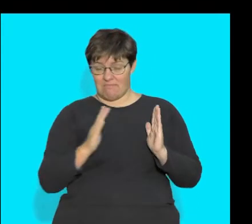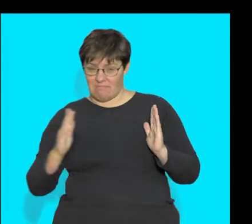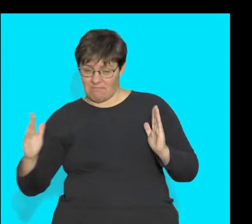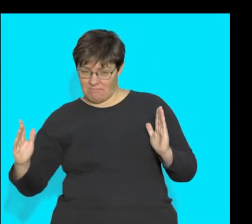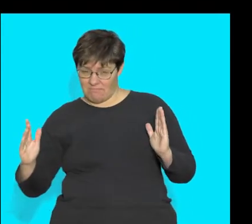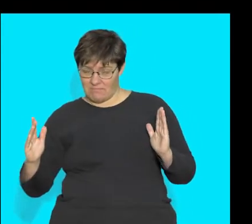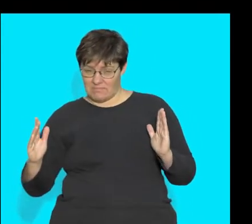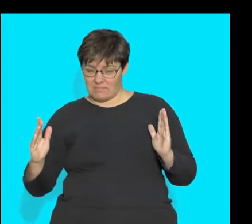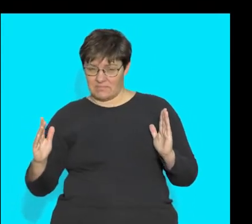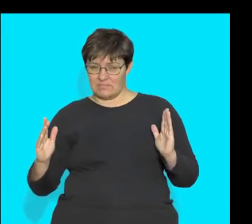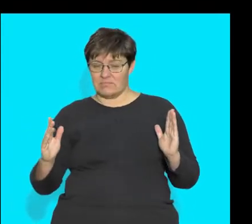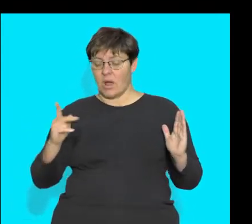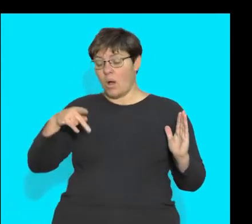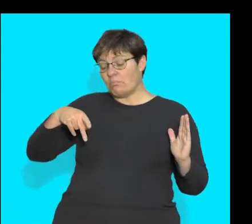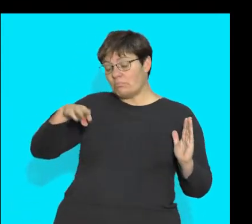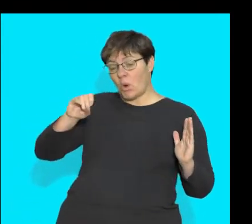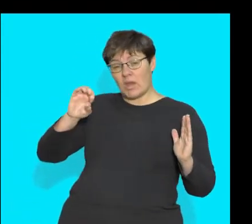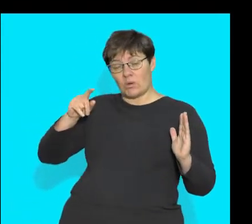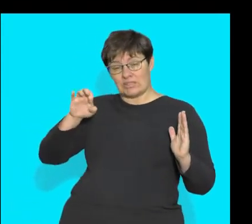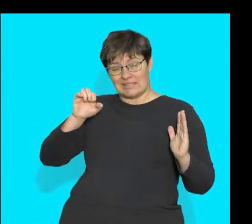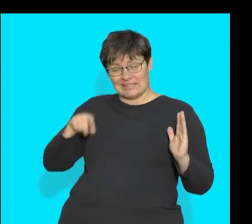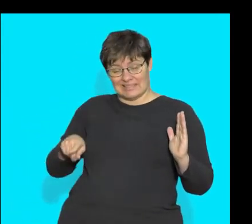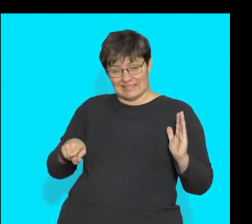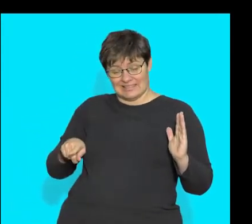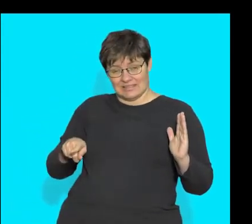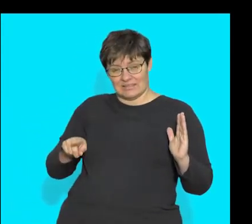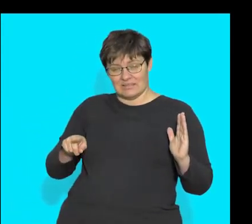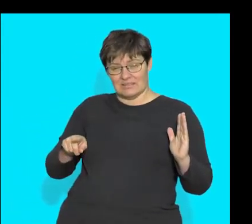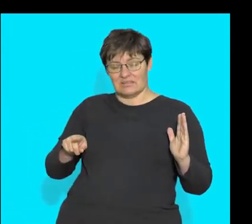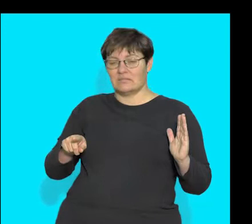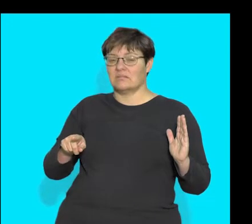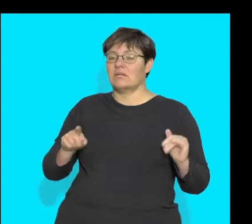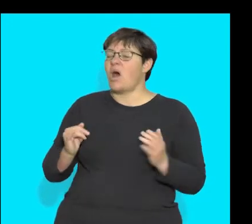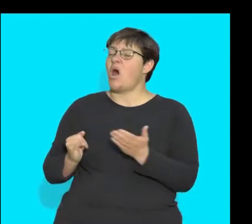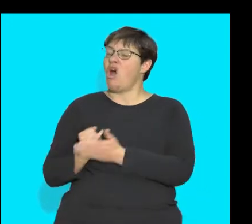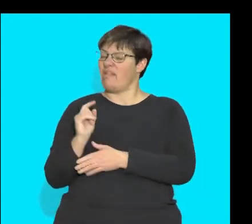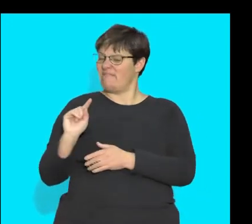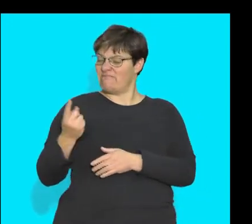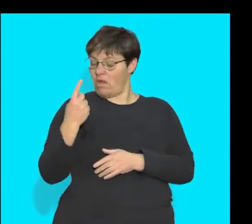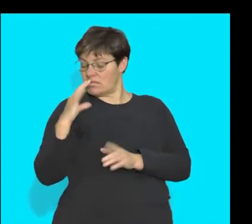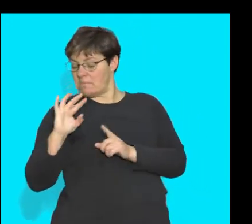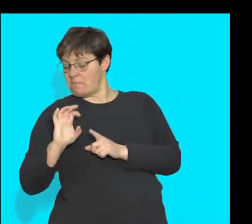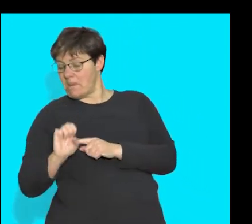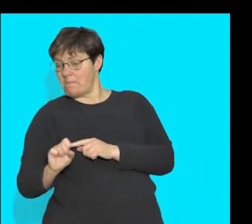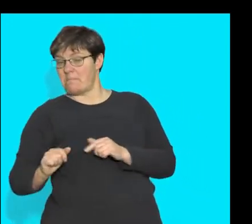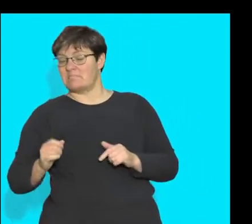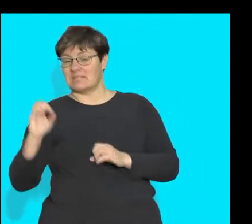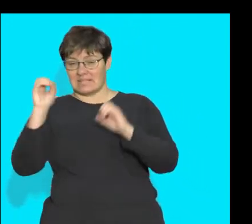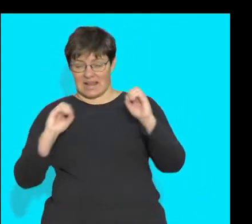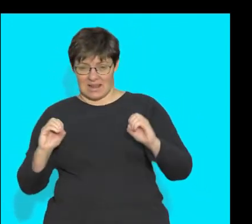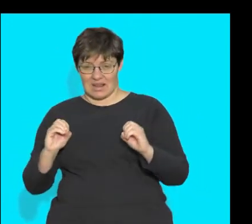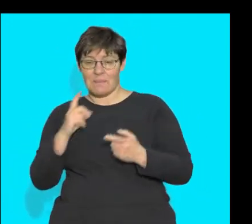of throughout time, prokaryotic cells were one of the earliest living cells. They